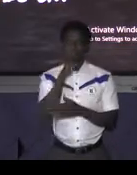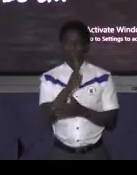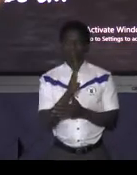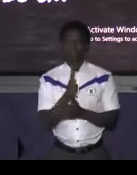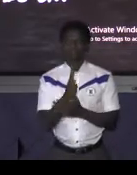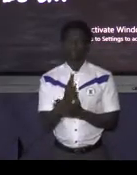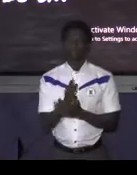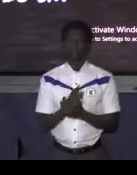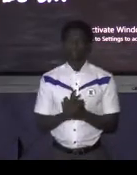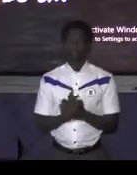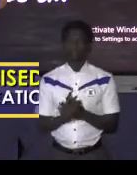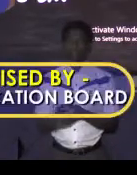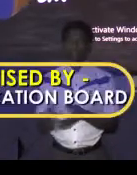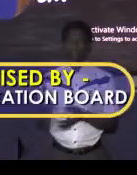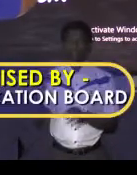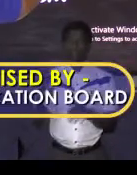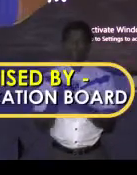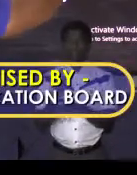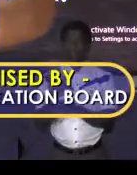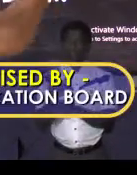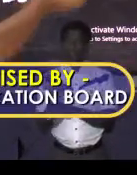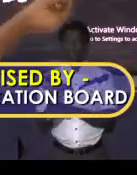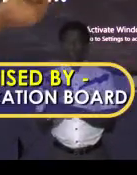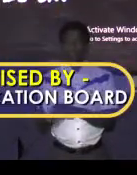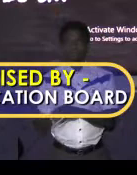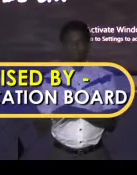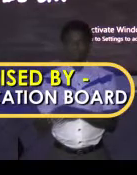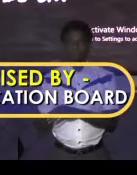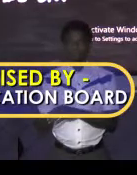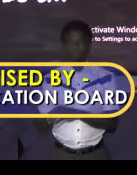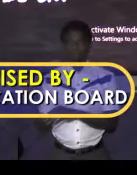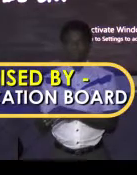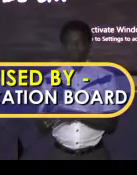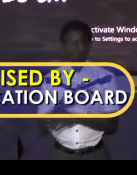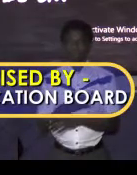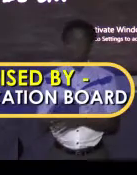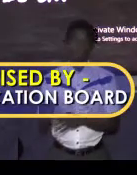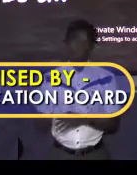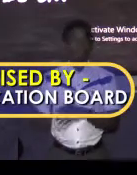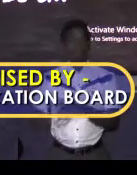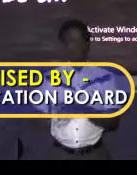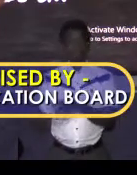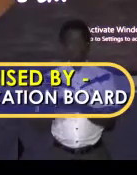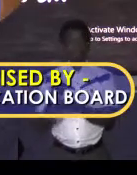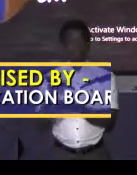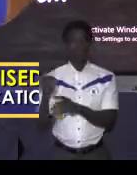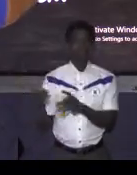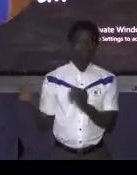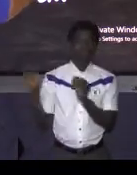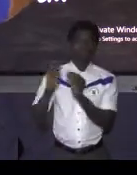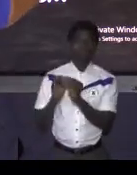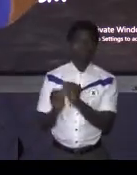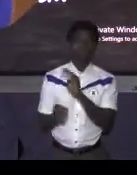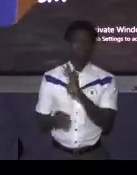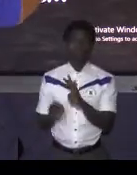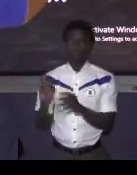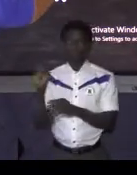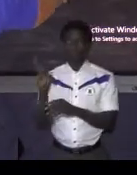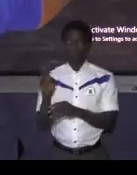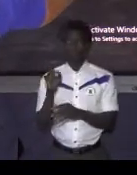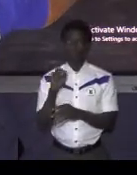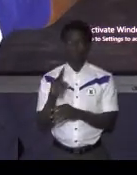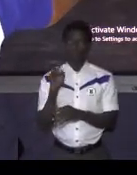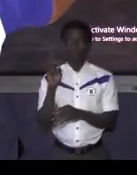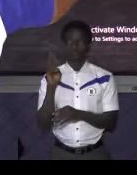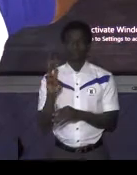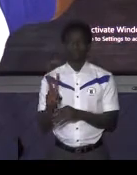okay, 8 times 5 is 40, regroup 4, 8 times 1 is 8, plus that 4, that's 12. That's